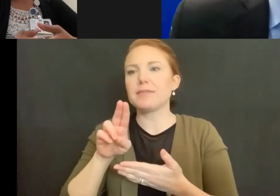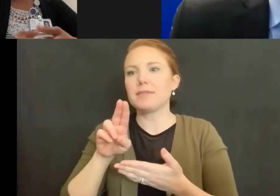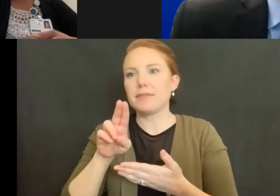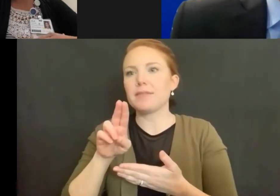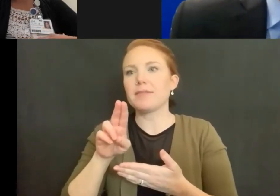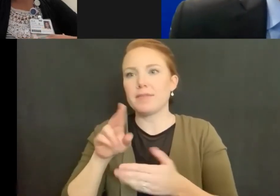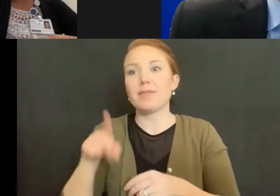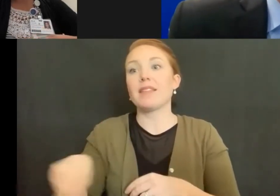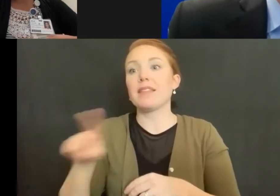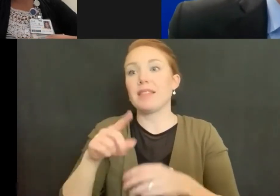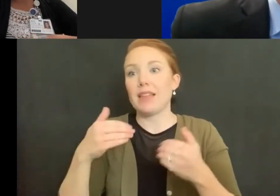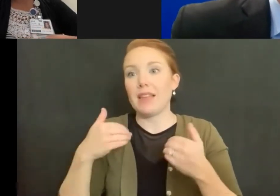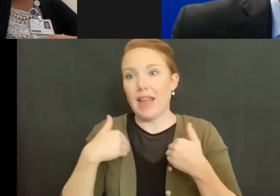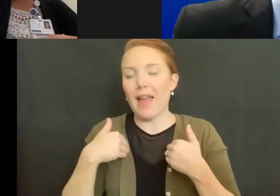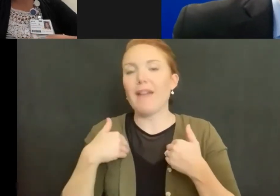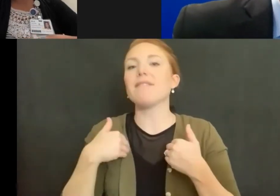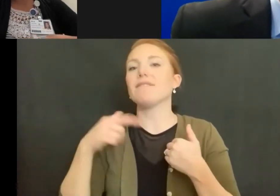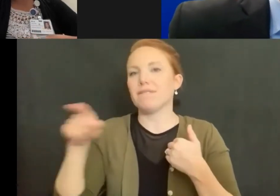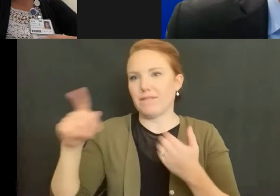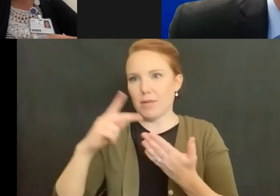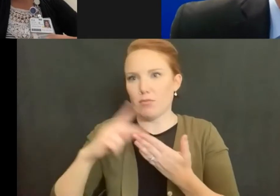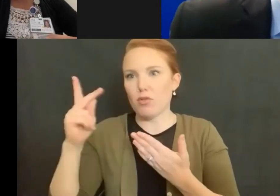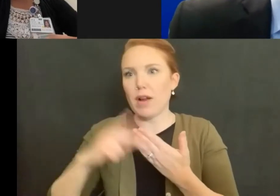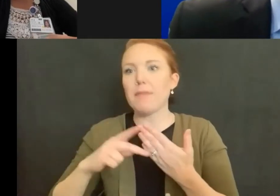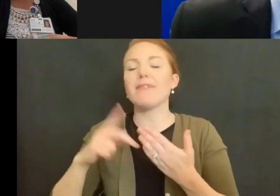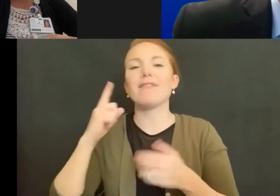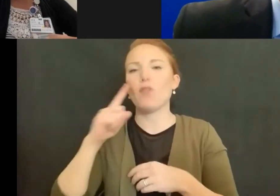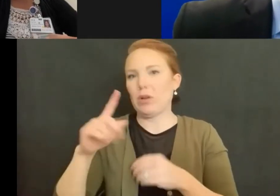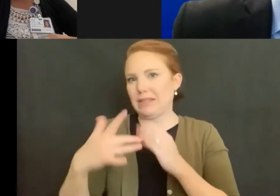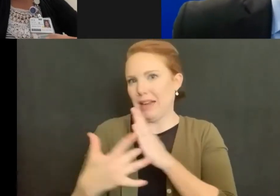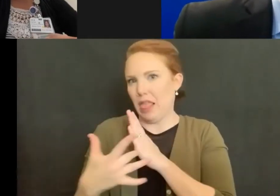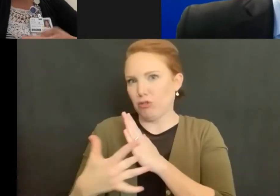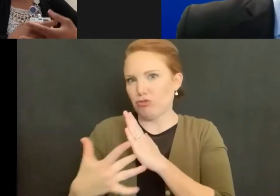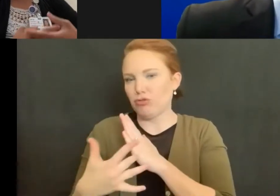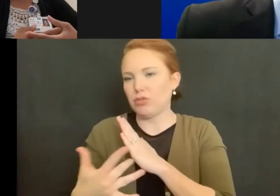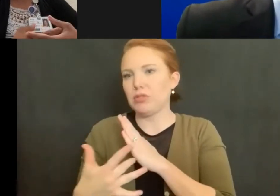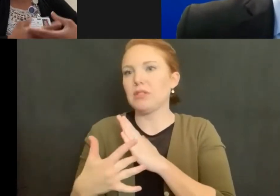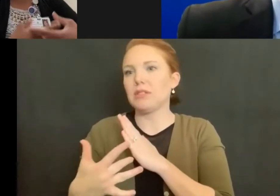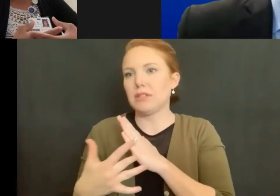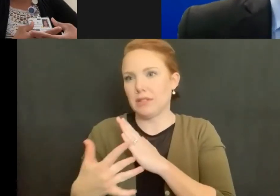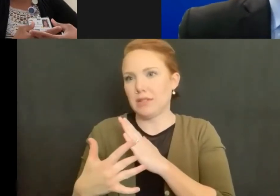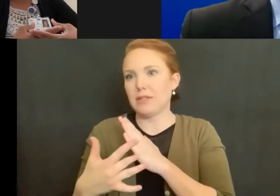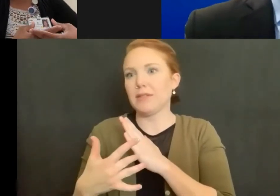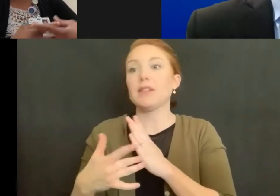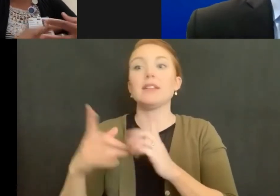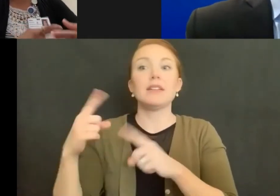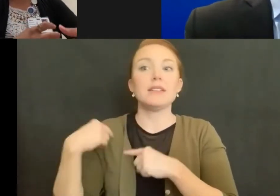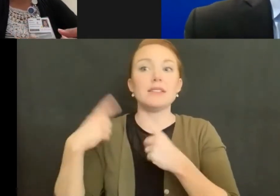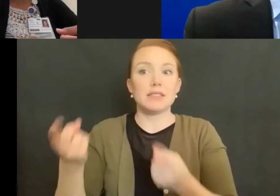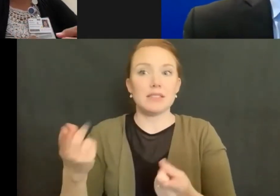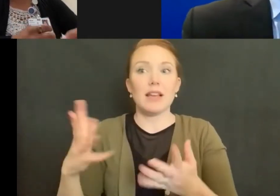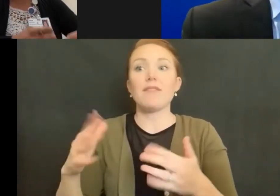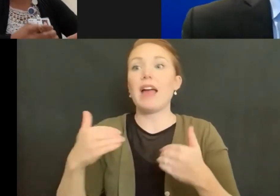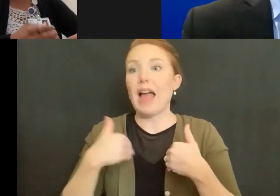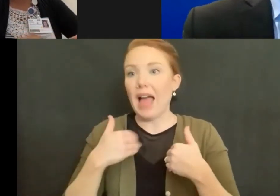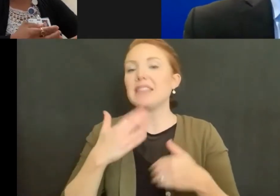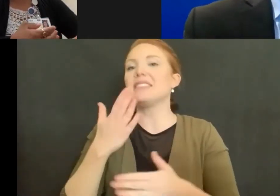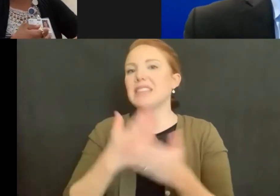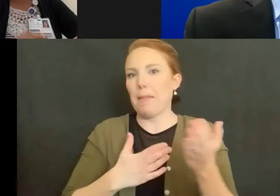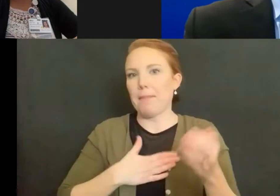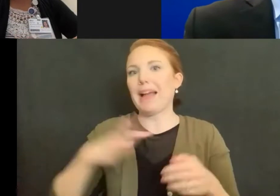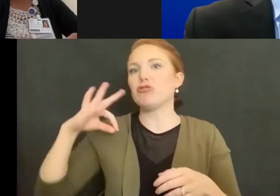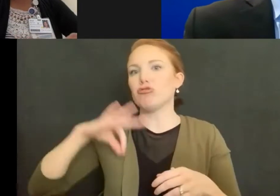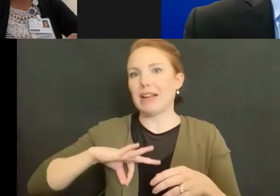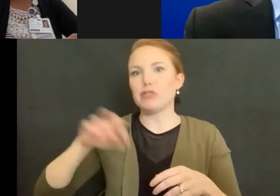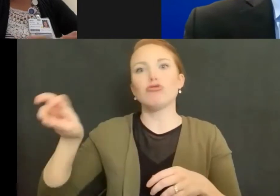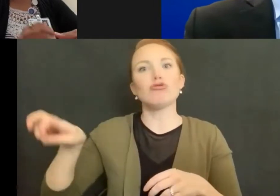They have an MT program, medical technology. And since I had my some of the credit transfer over